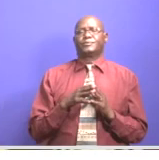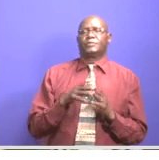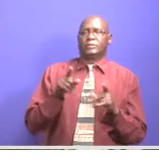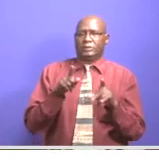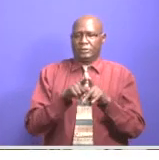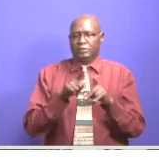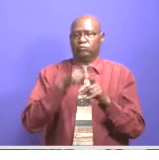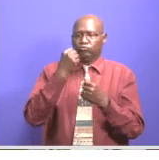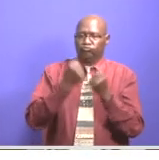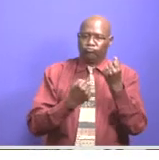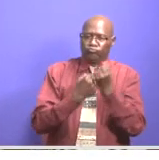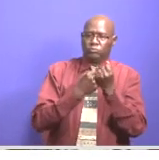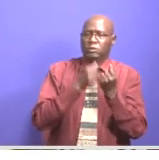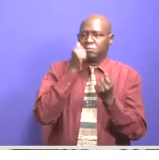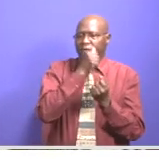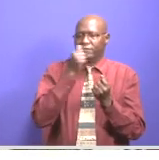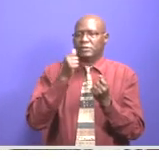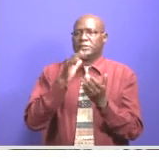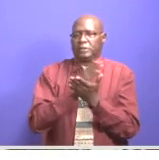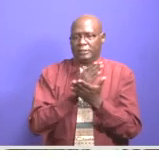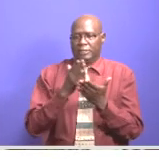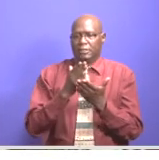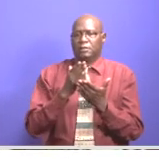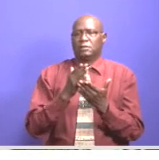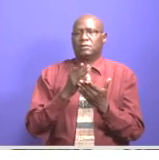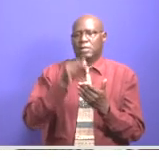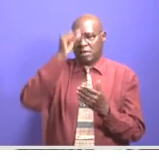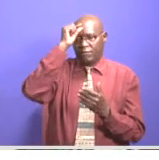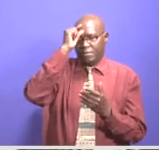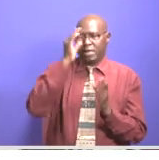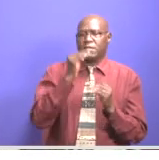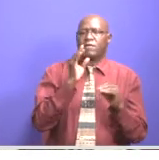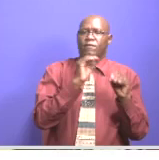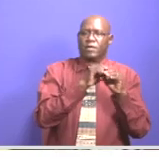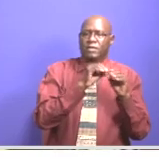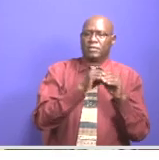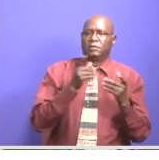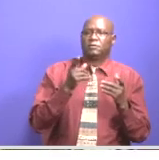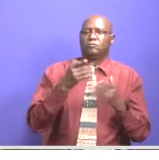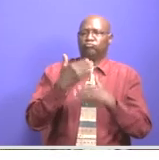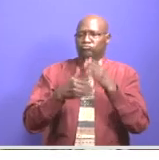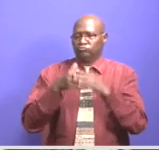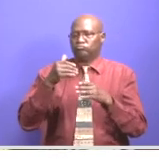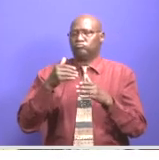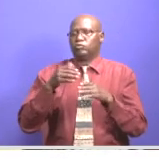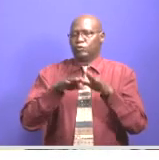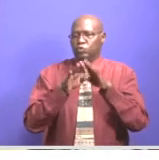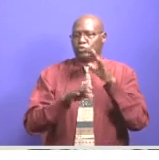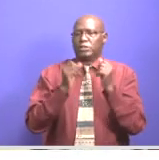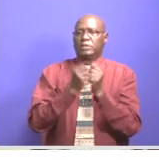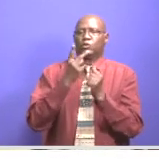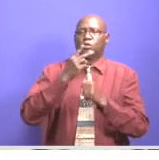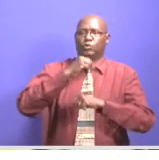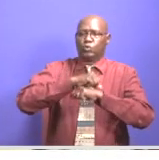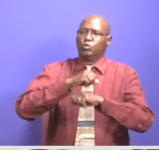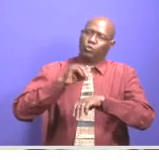government in a big way. So if they have invested in creating classes for junior secondary, well and